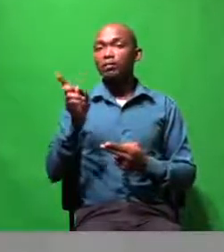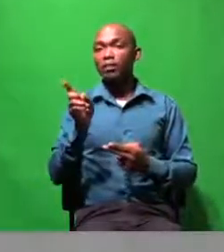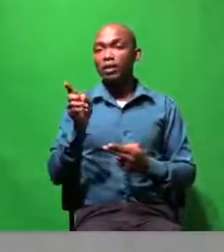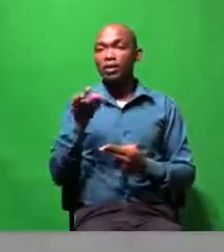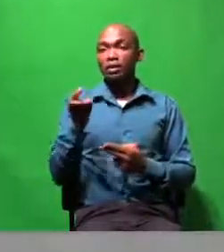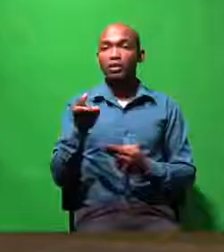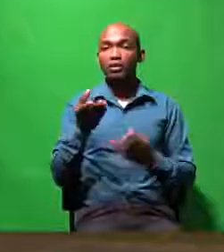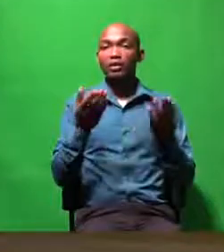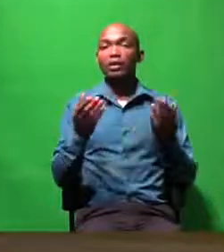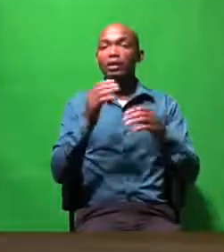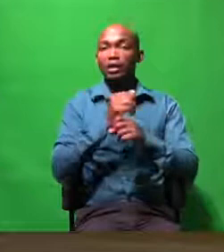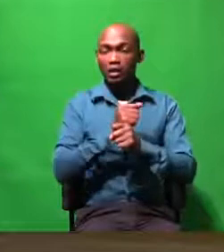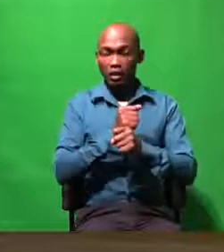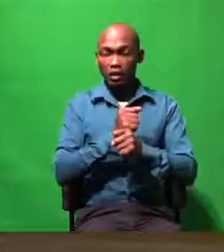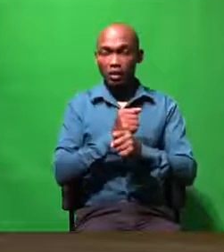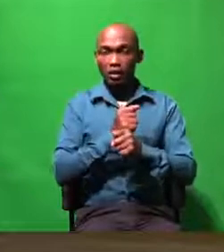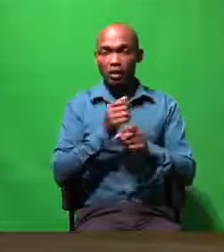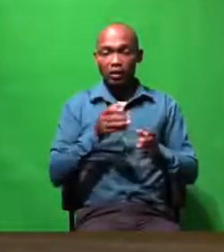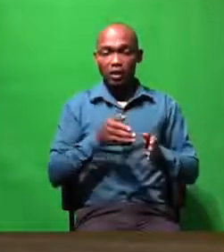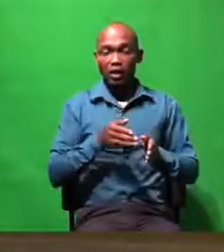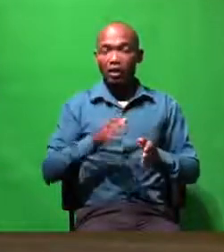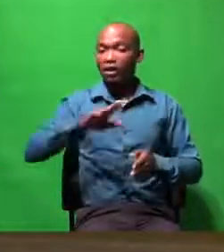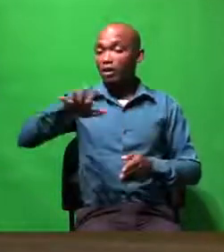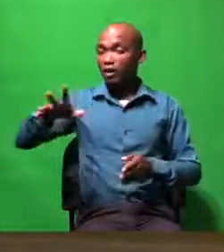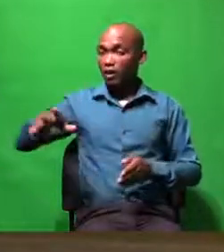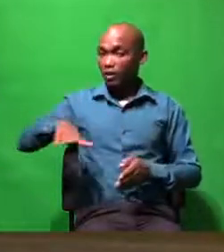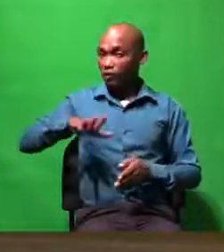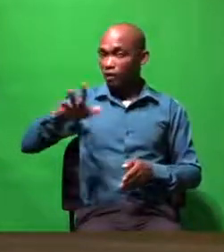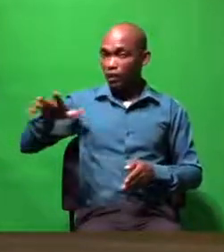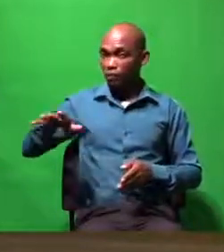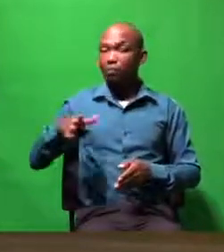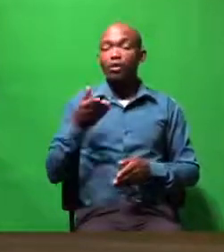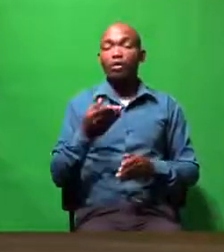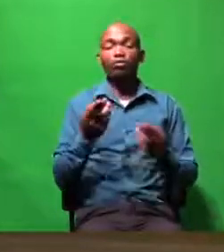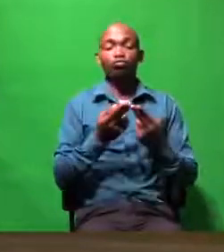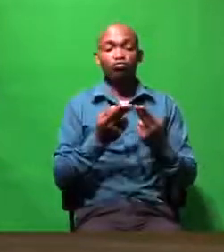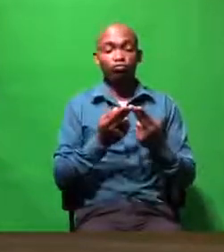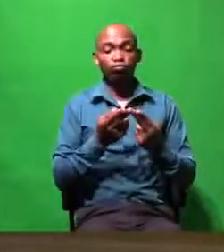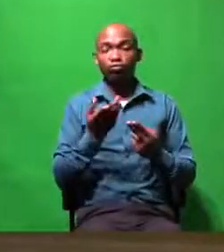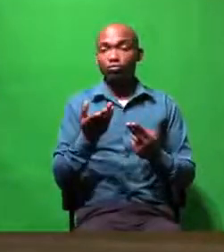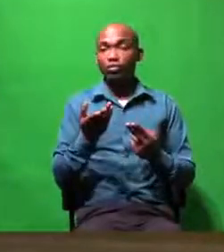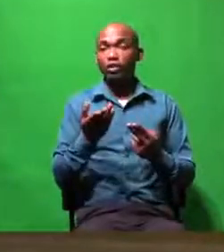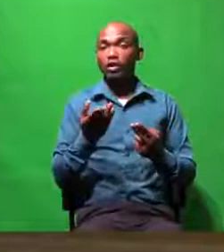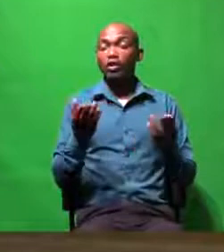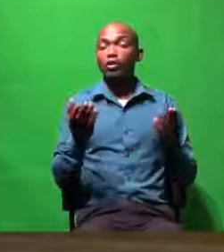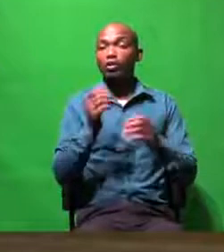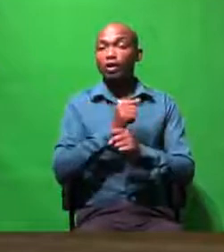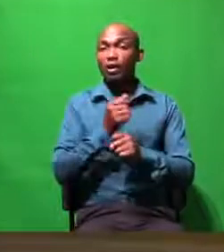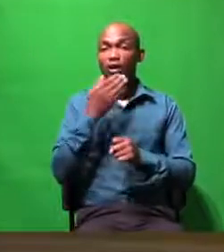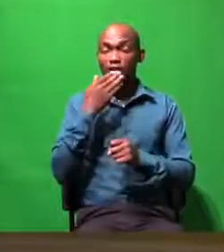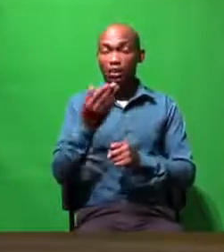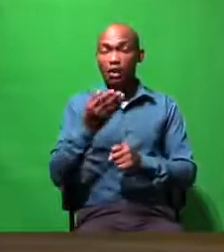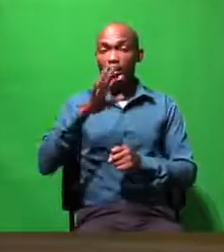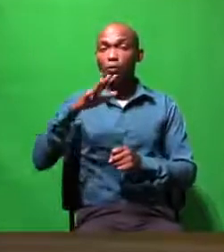this can fill the river and sometimes can fill the lakes. And lastly, we can say is a waterfall. This